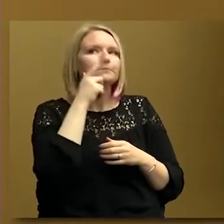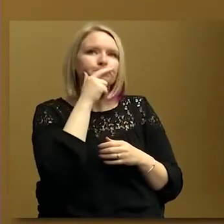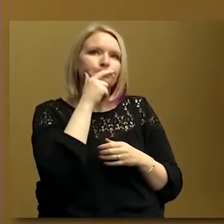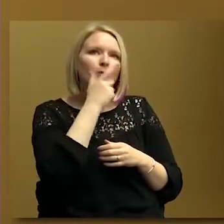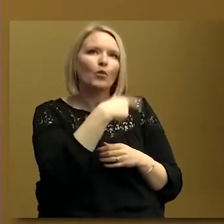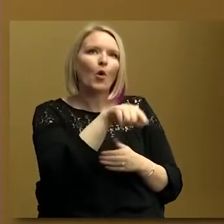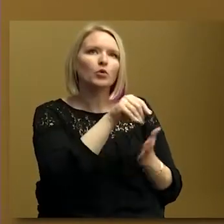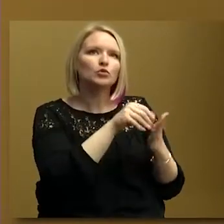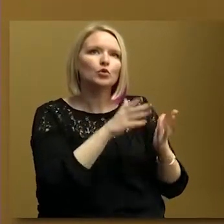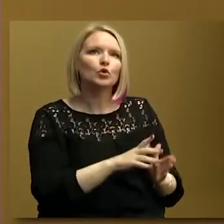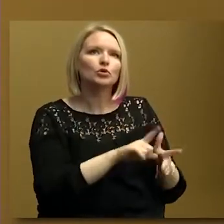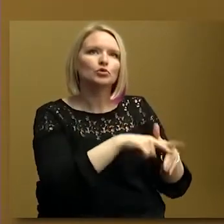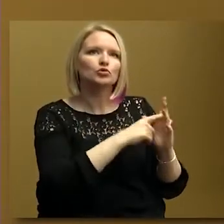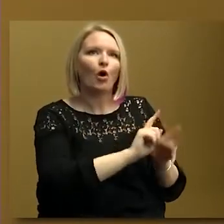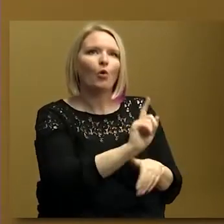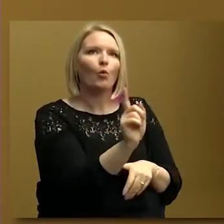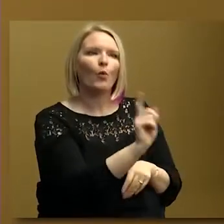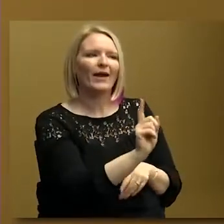get started,